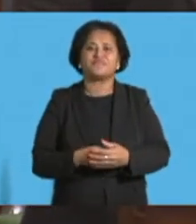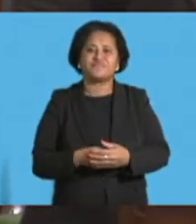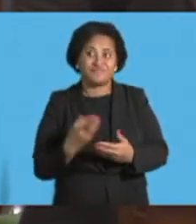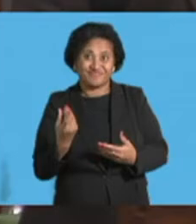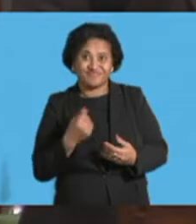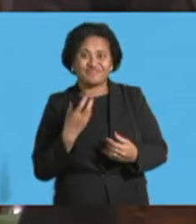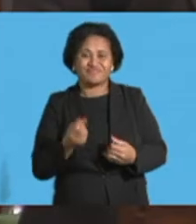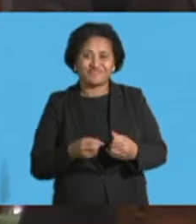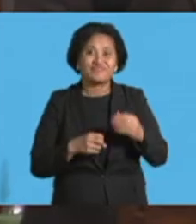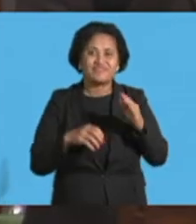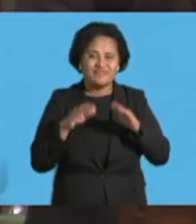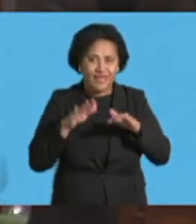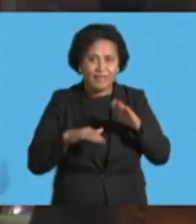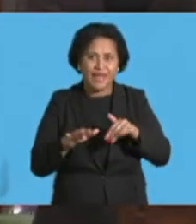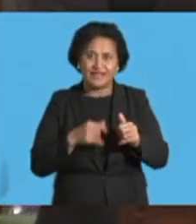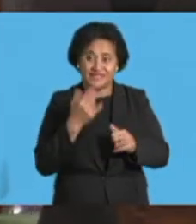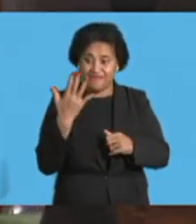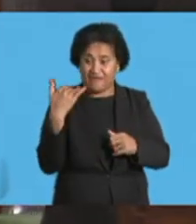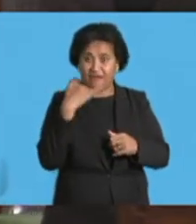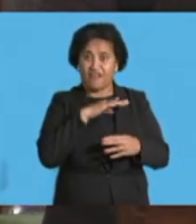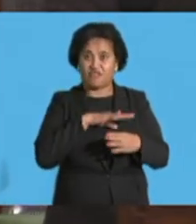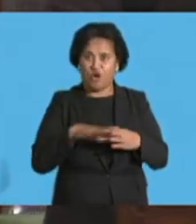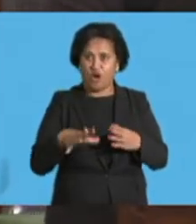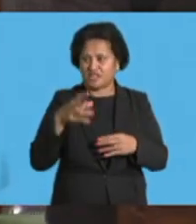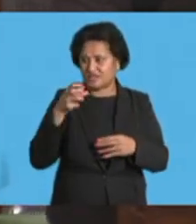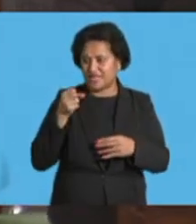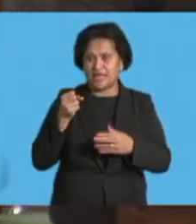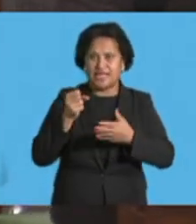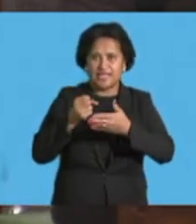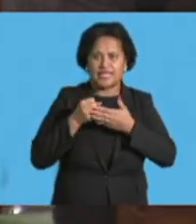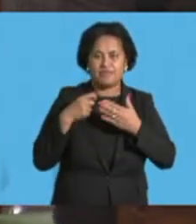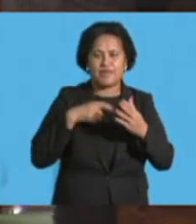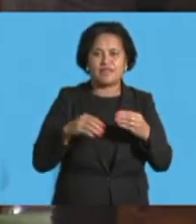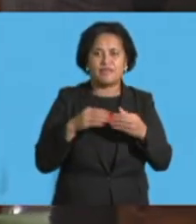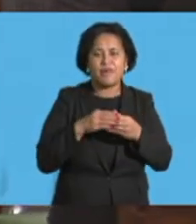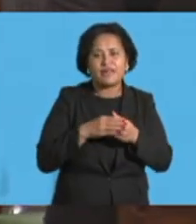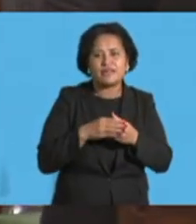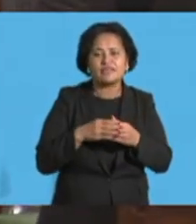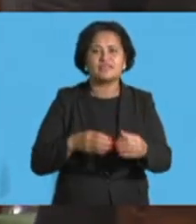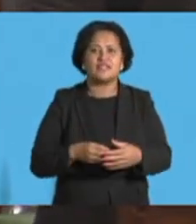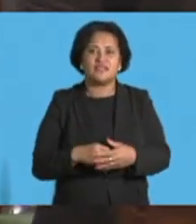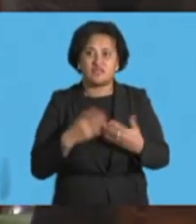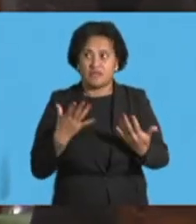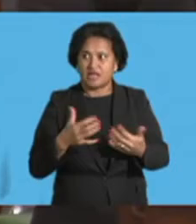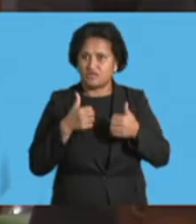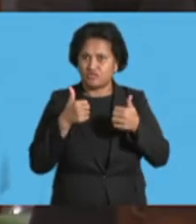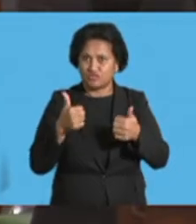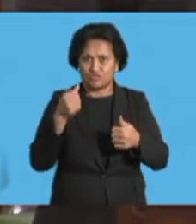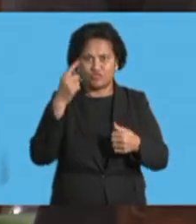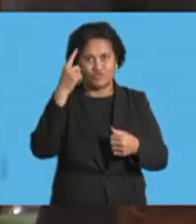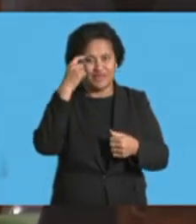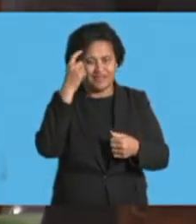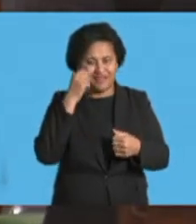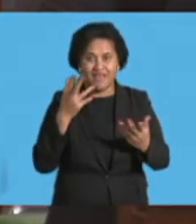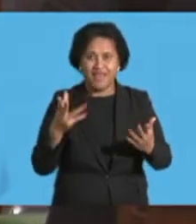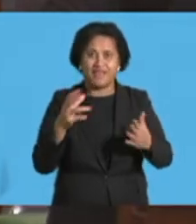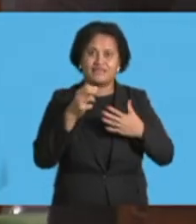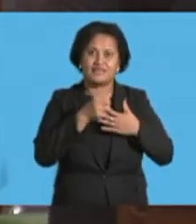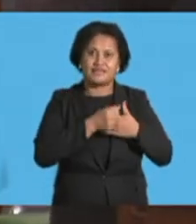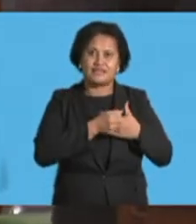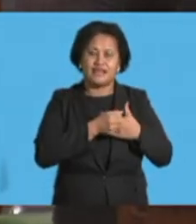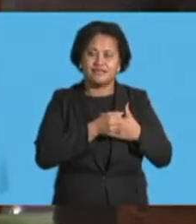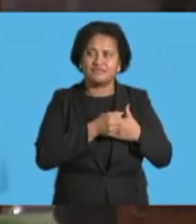least $500 when he or she goes to school. This also is a great incentive to save and secure our child's future, Madam